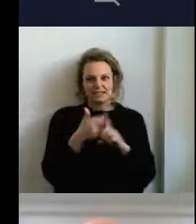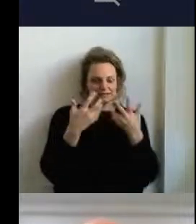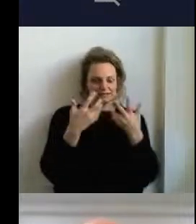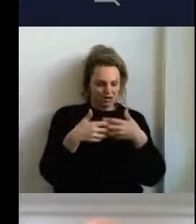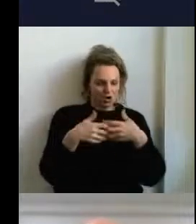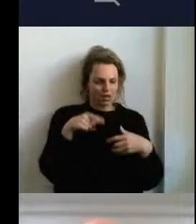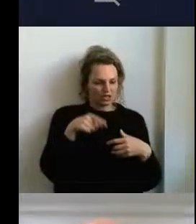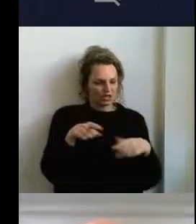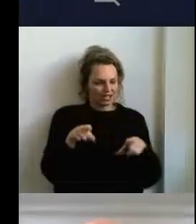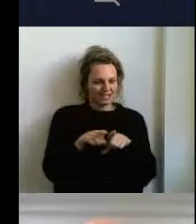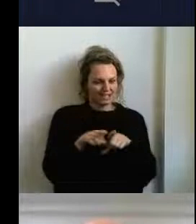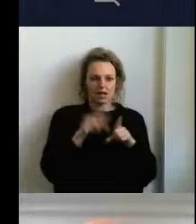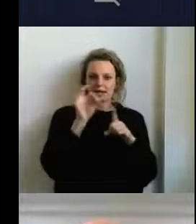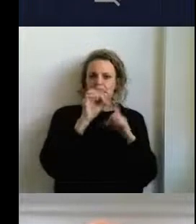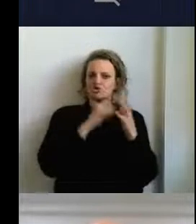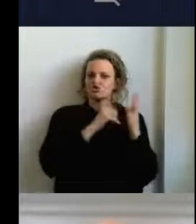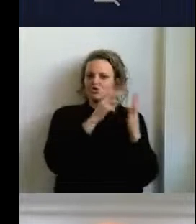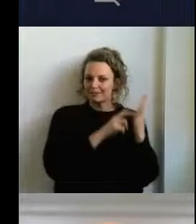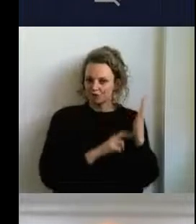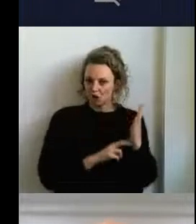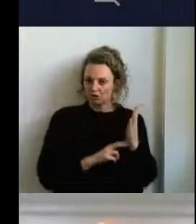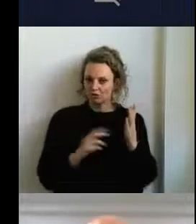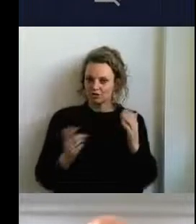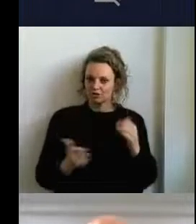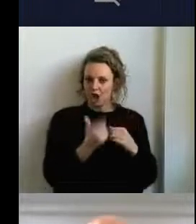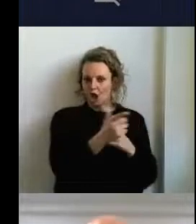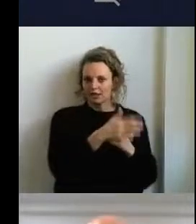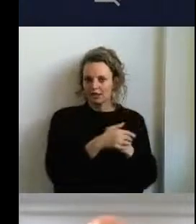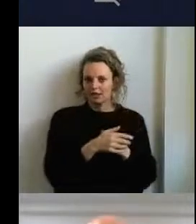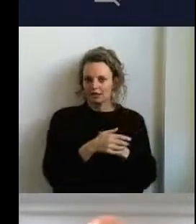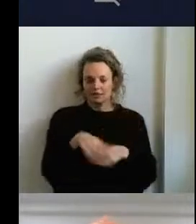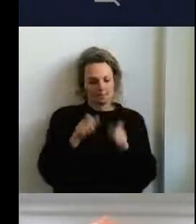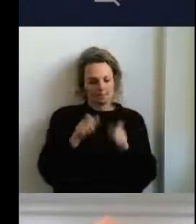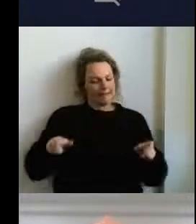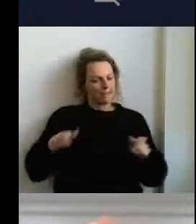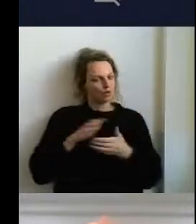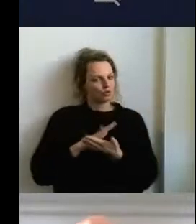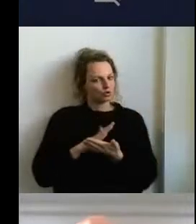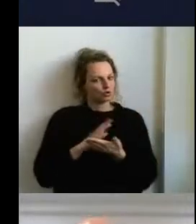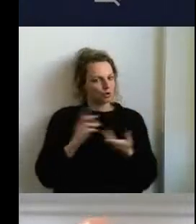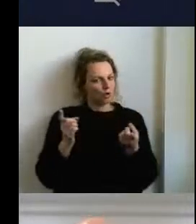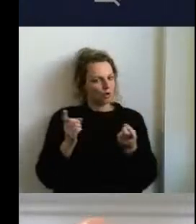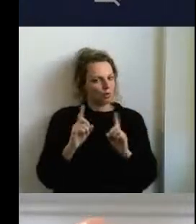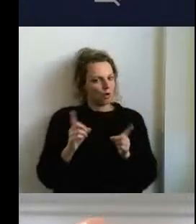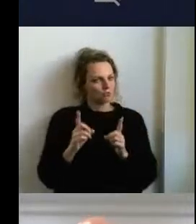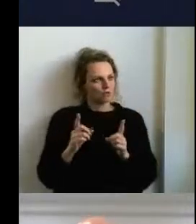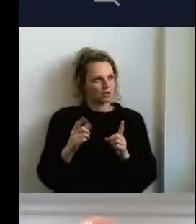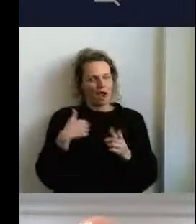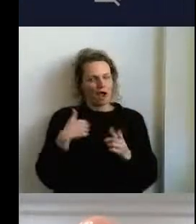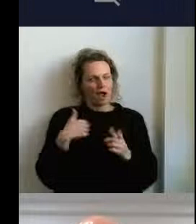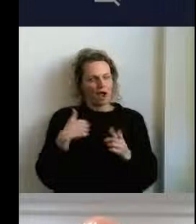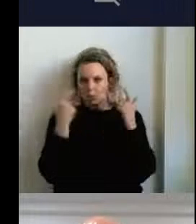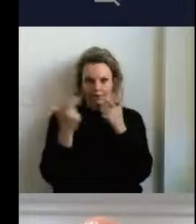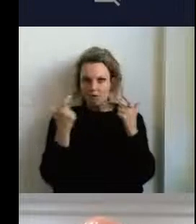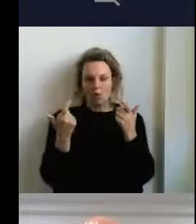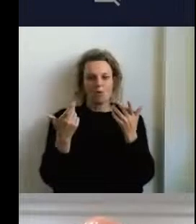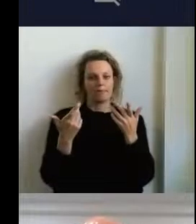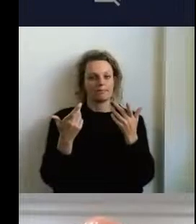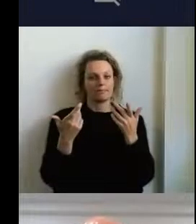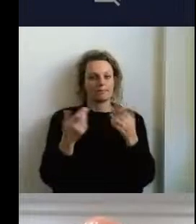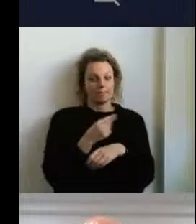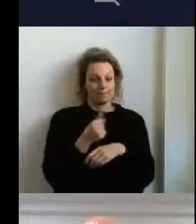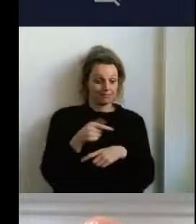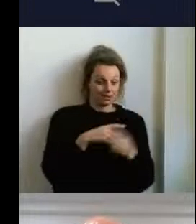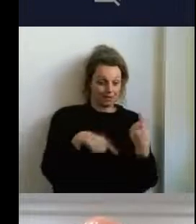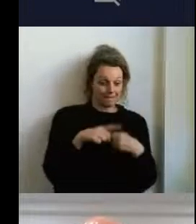sort of prescription journey. People don't know what they're looking for. People don't know what setting they're looking for. And I think some of us who work in the accessibility